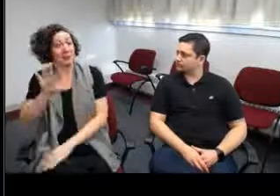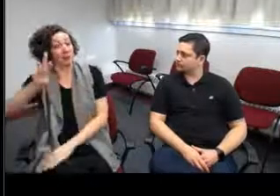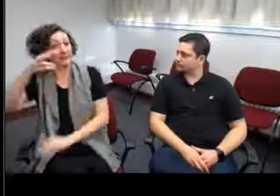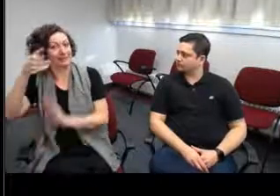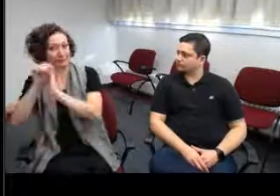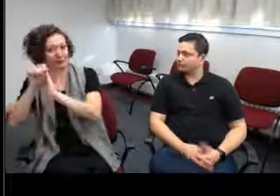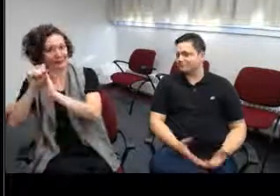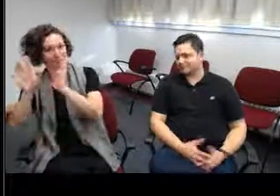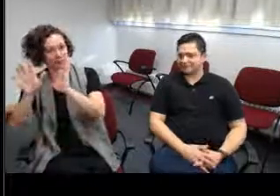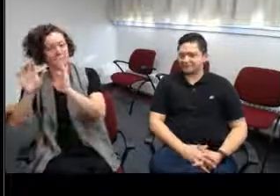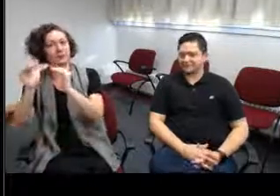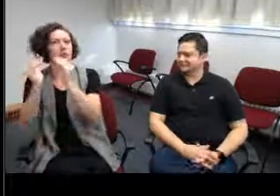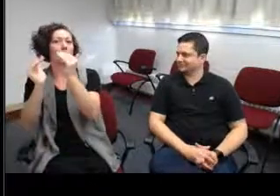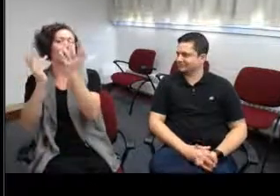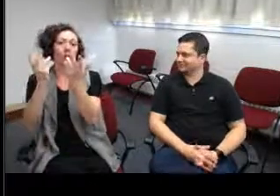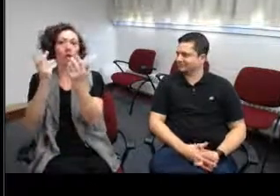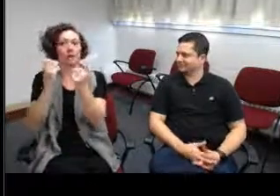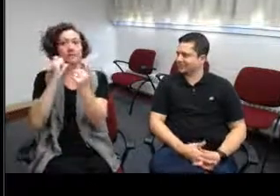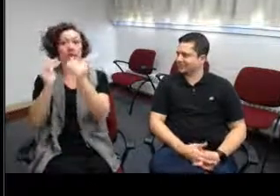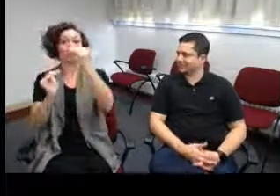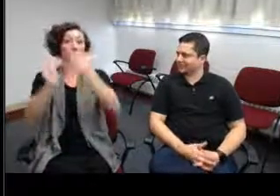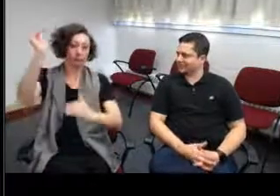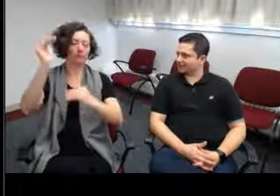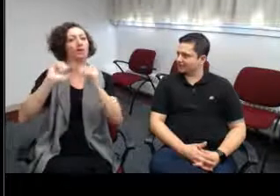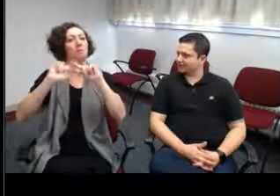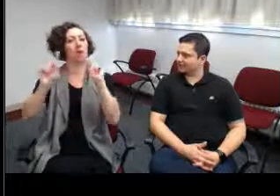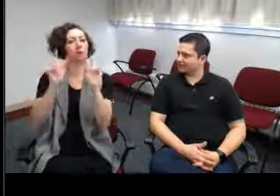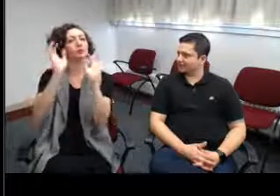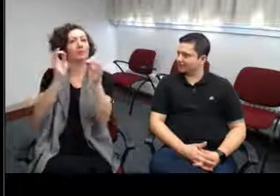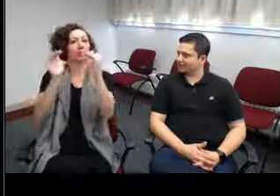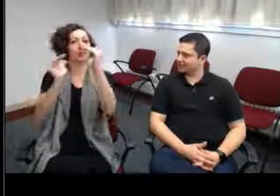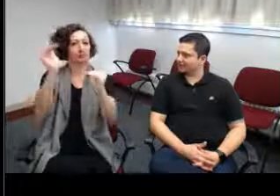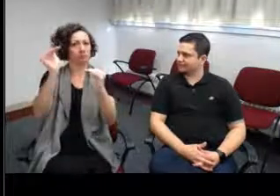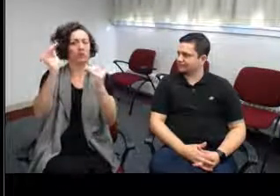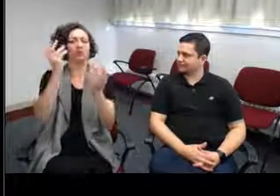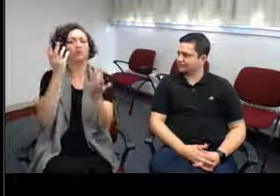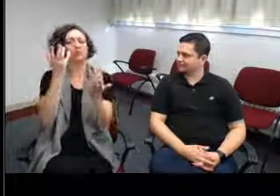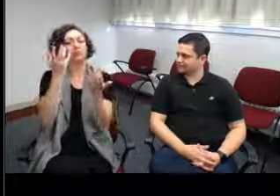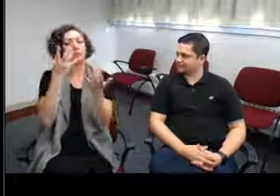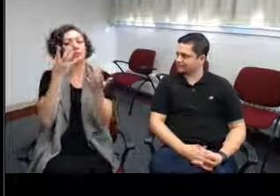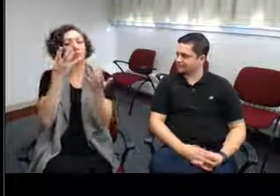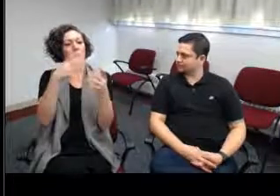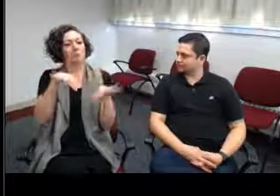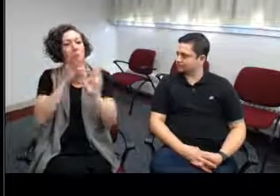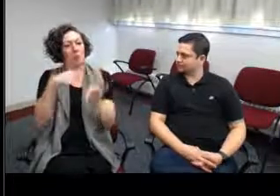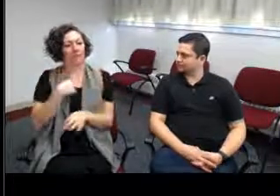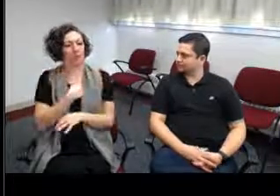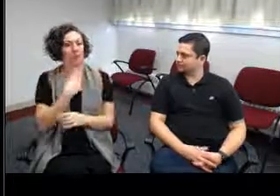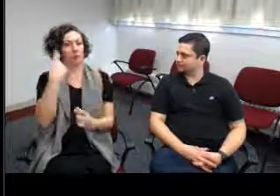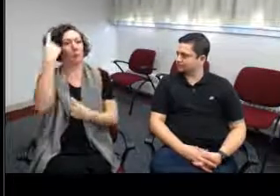high school graduates are about at 6th grade reading level on average. So it's not too far behind, but it is